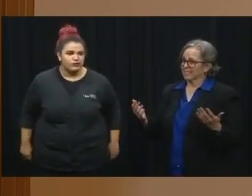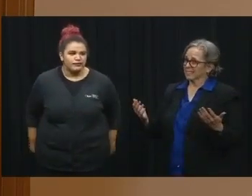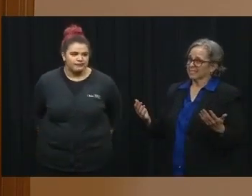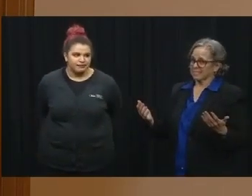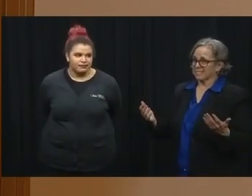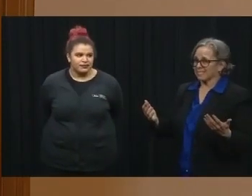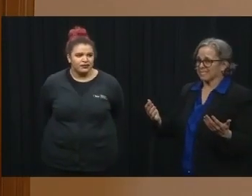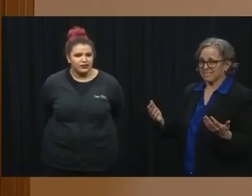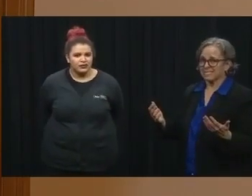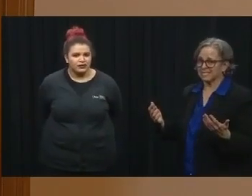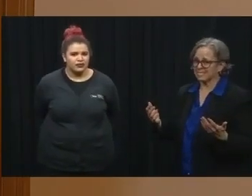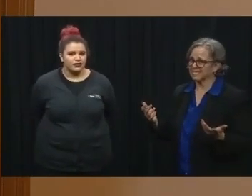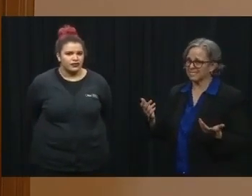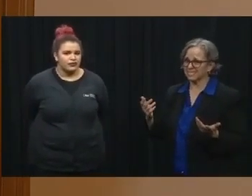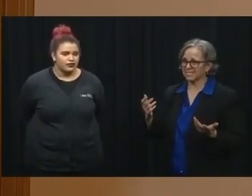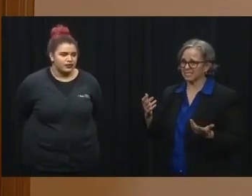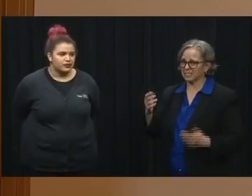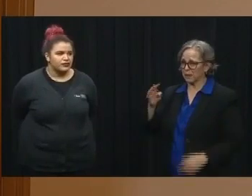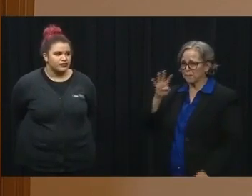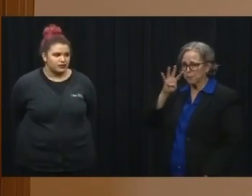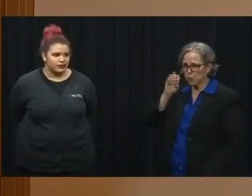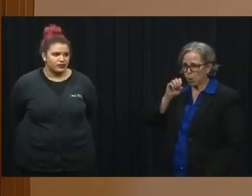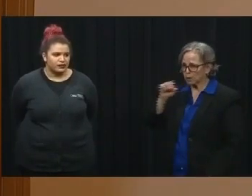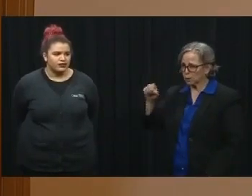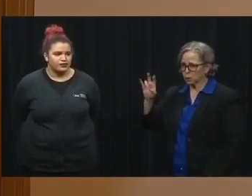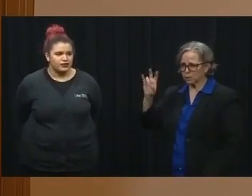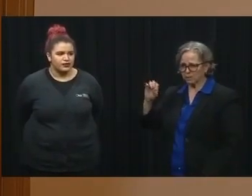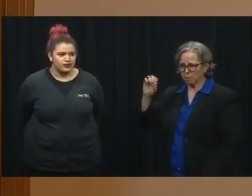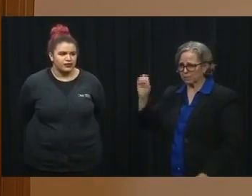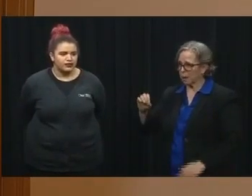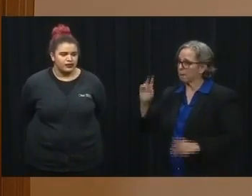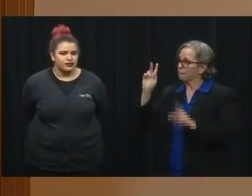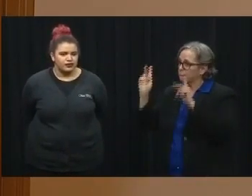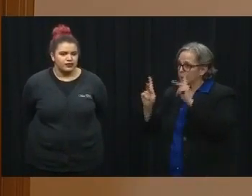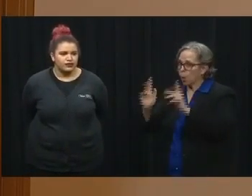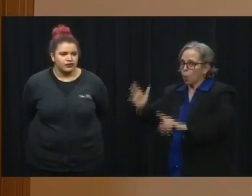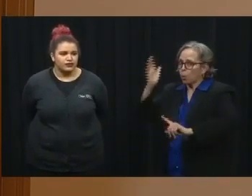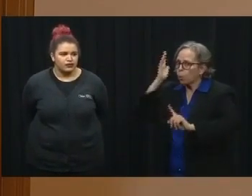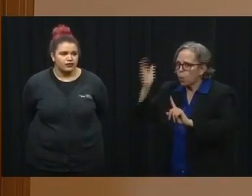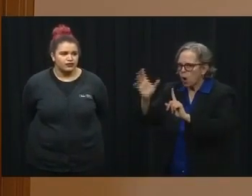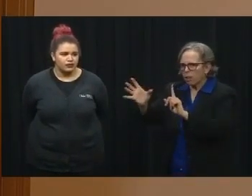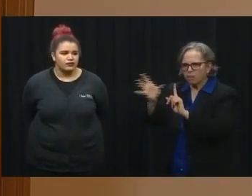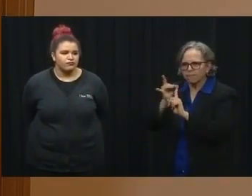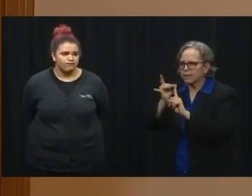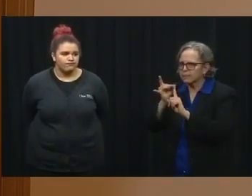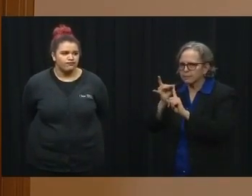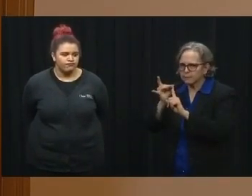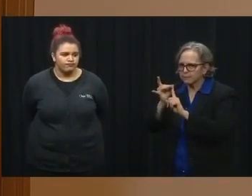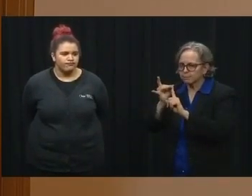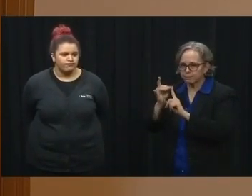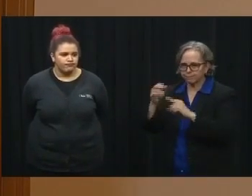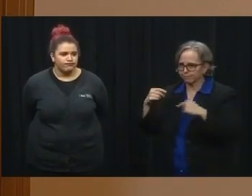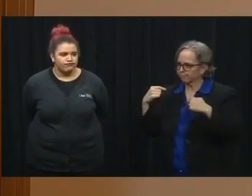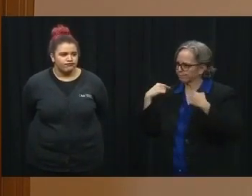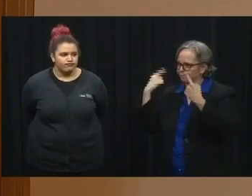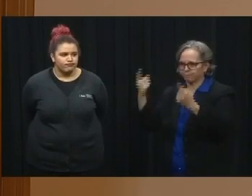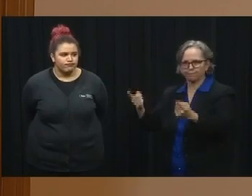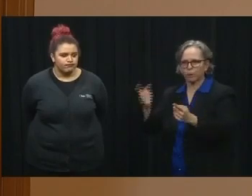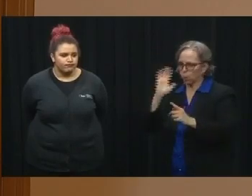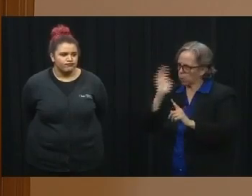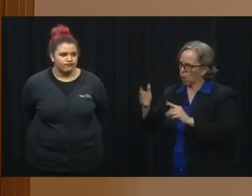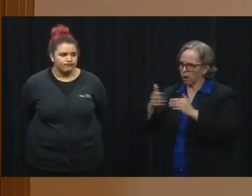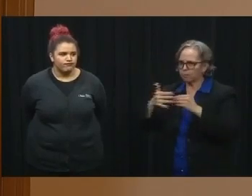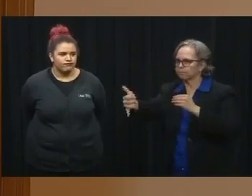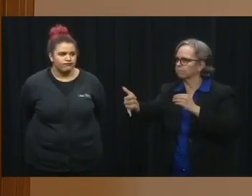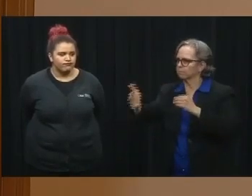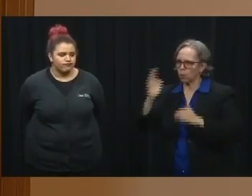this virus, as it's projected now by the current science, over the course of this year. And we will get sick, we will